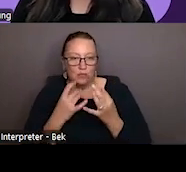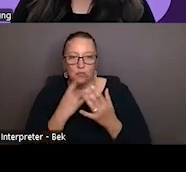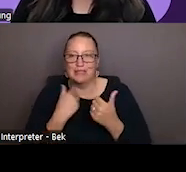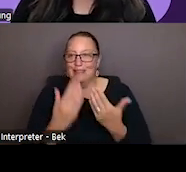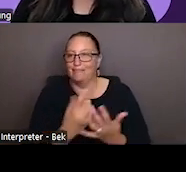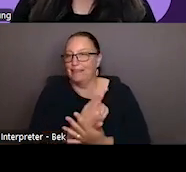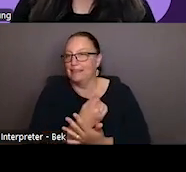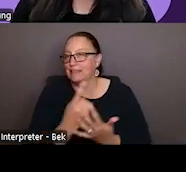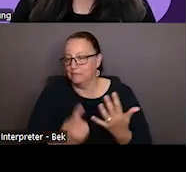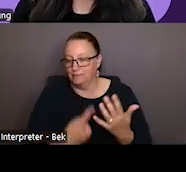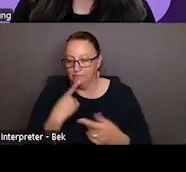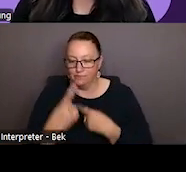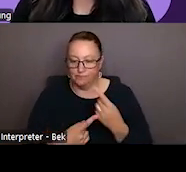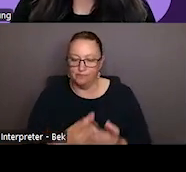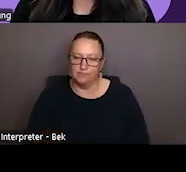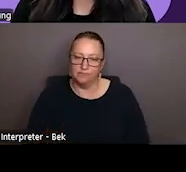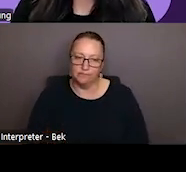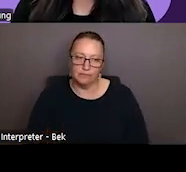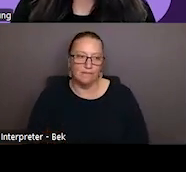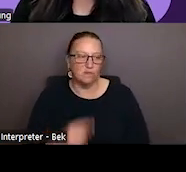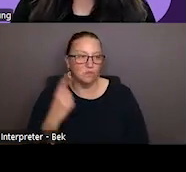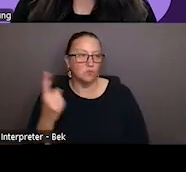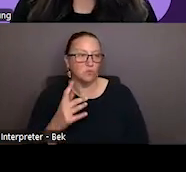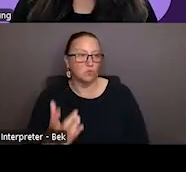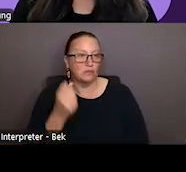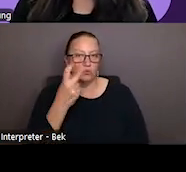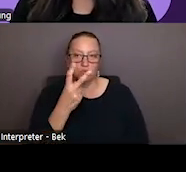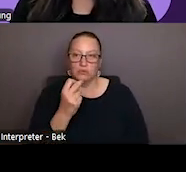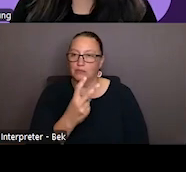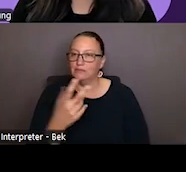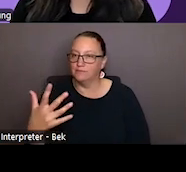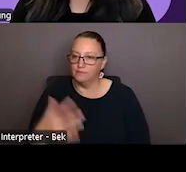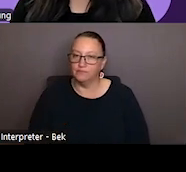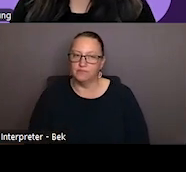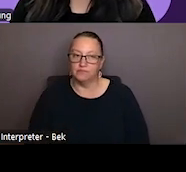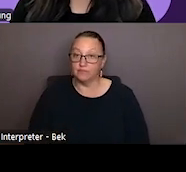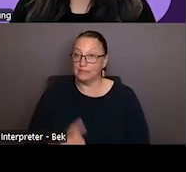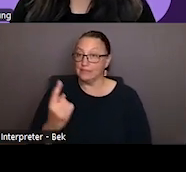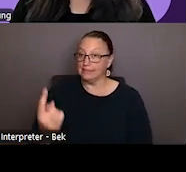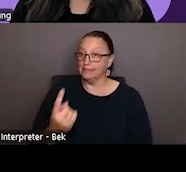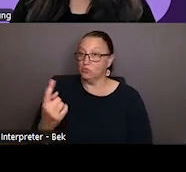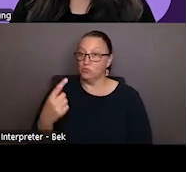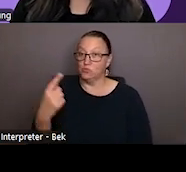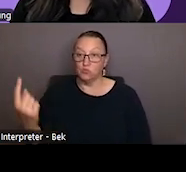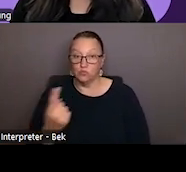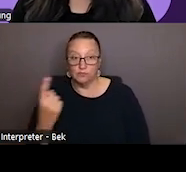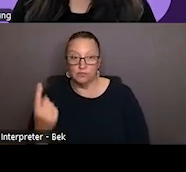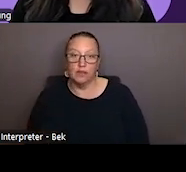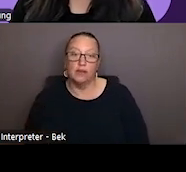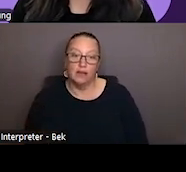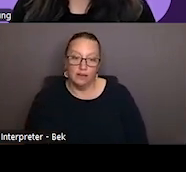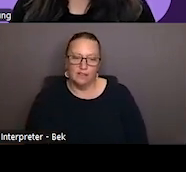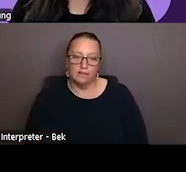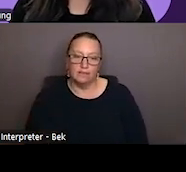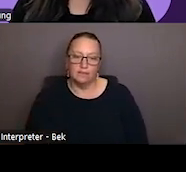the recipients of the 2025 awards. An example of an individual would be Taloi Havini, who